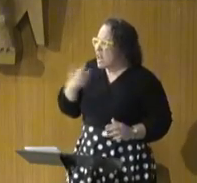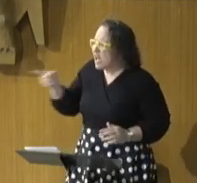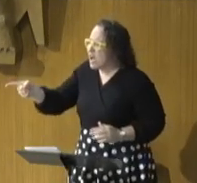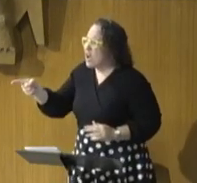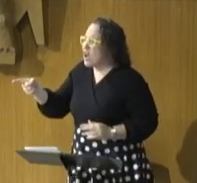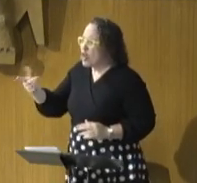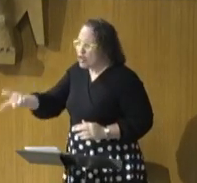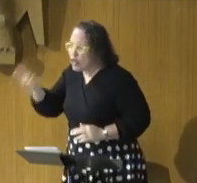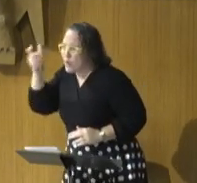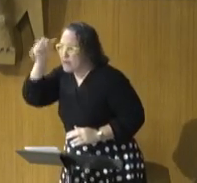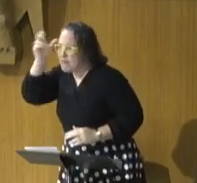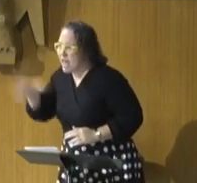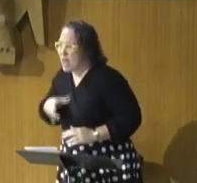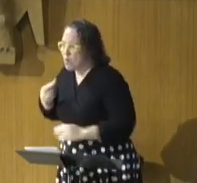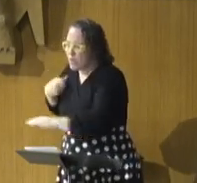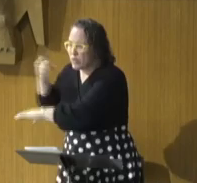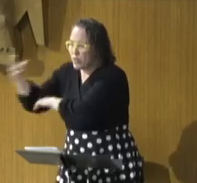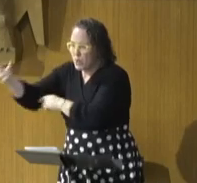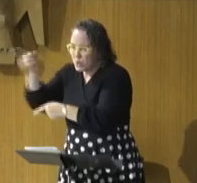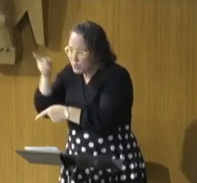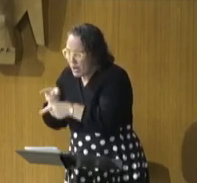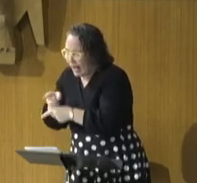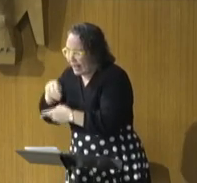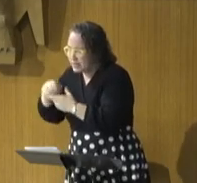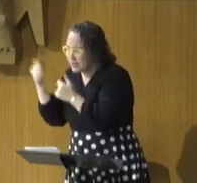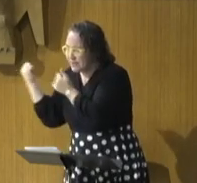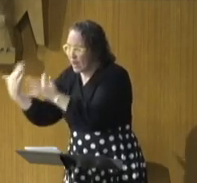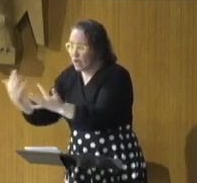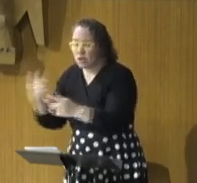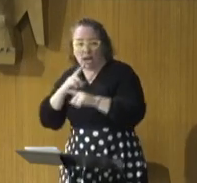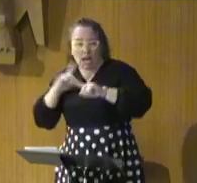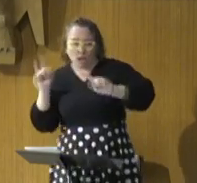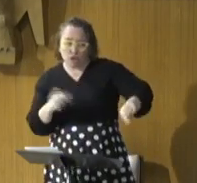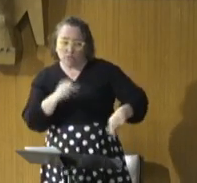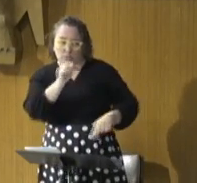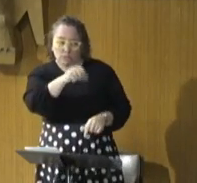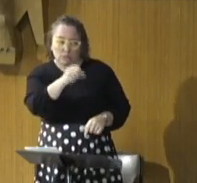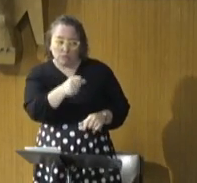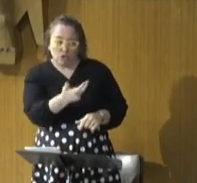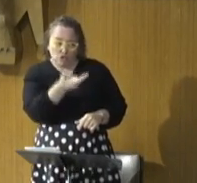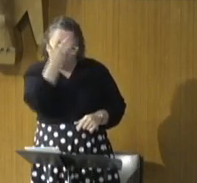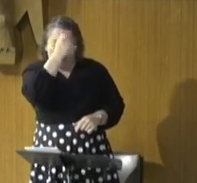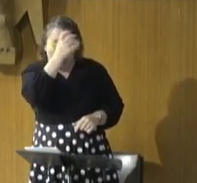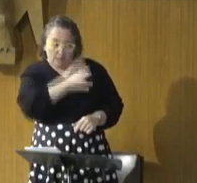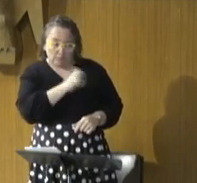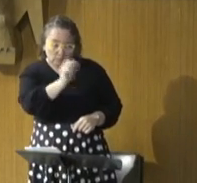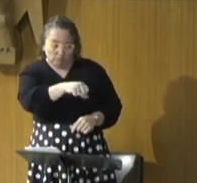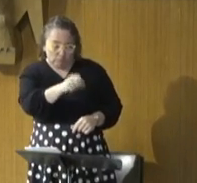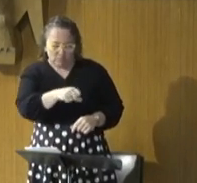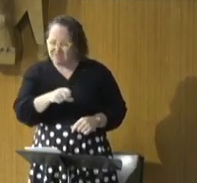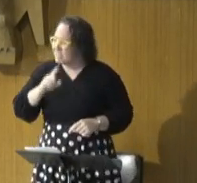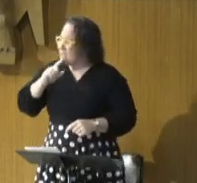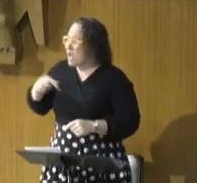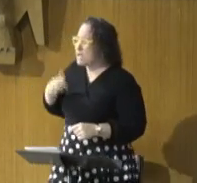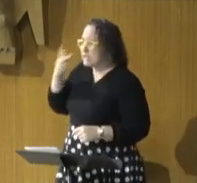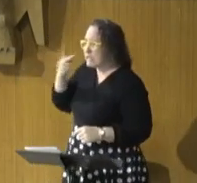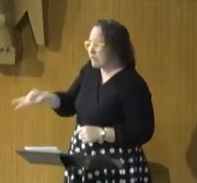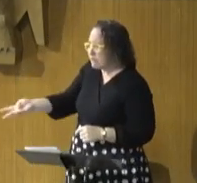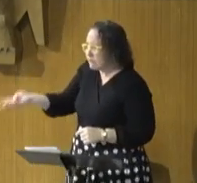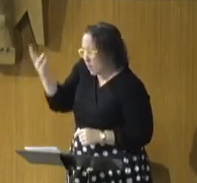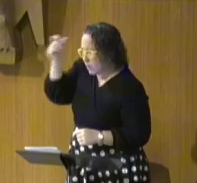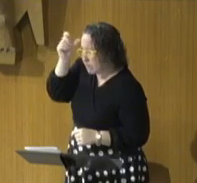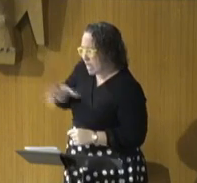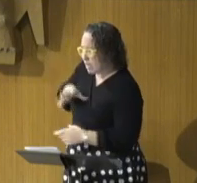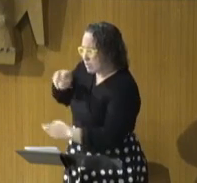three men that we threw bound into the fire? The answer to the king, True, O king. He replied, But I see four